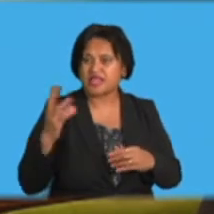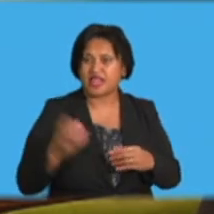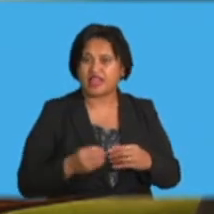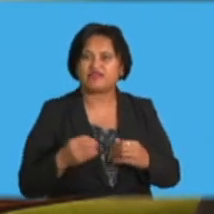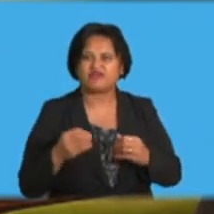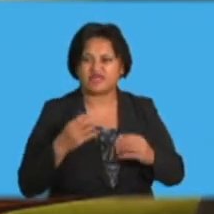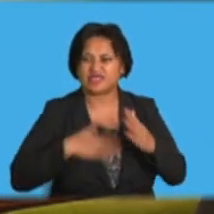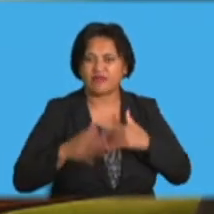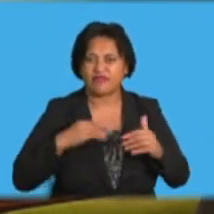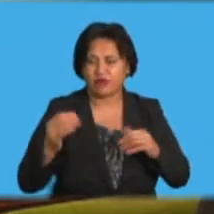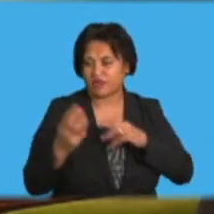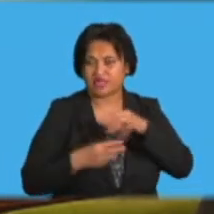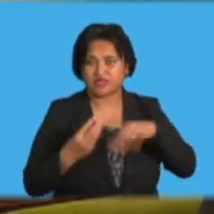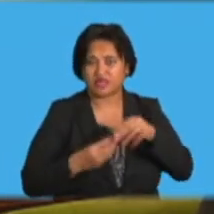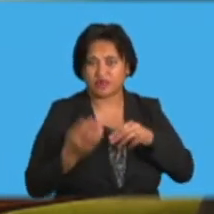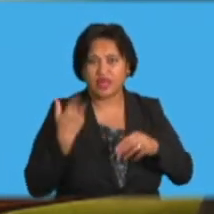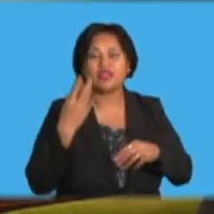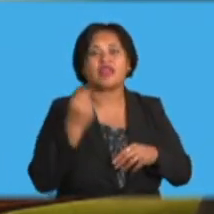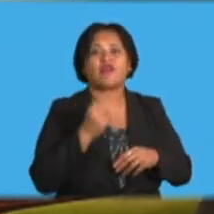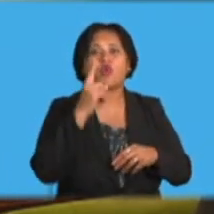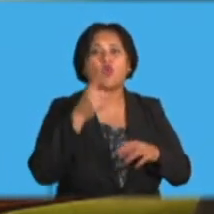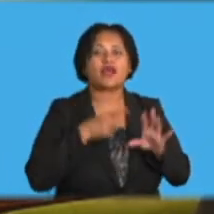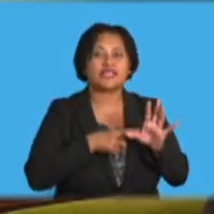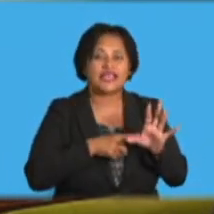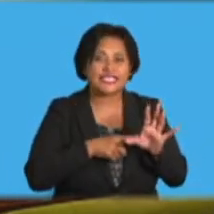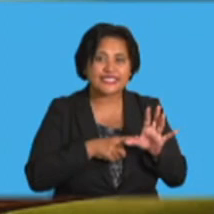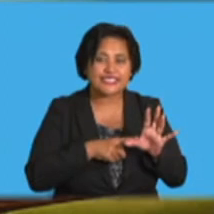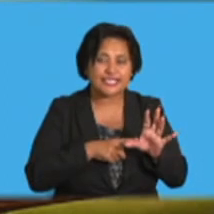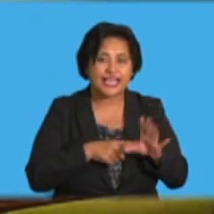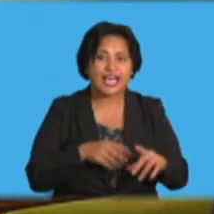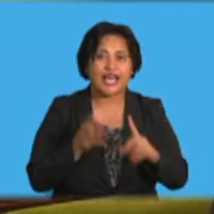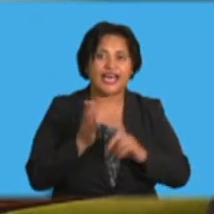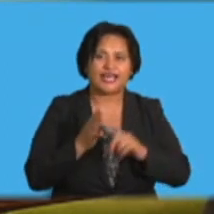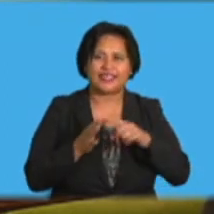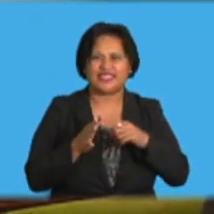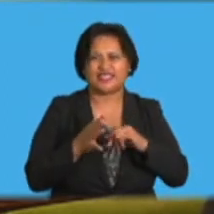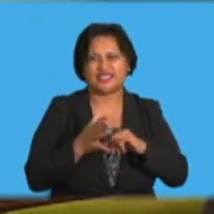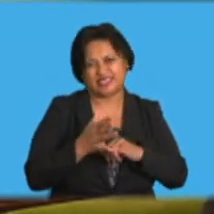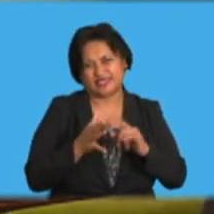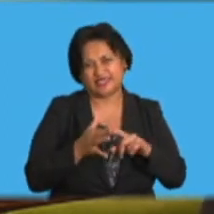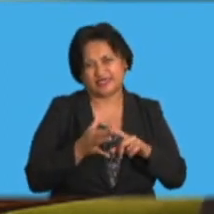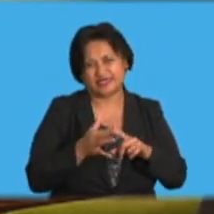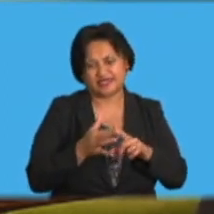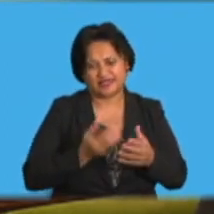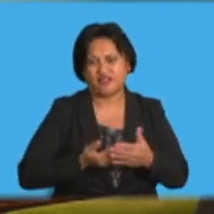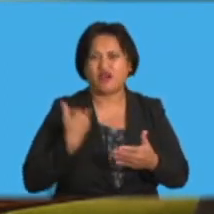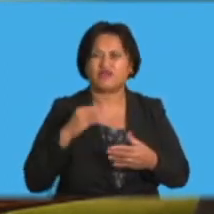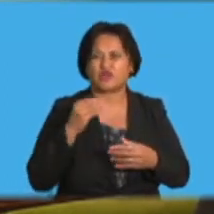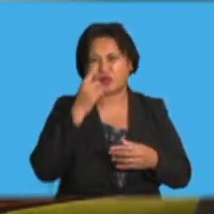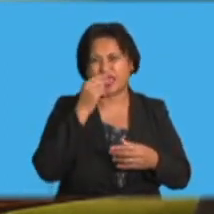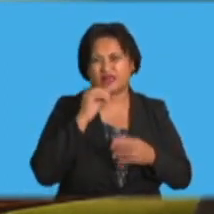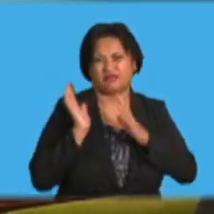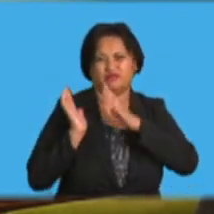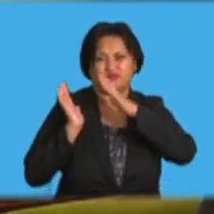by government with 1 year lease payment for them. This will of course increase the burden of carrying out lease payments. Fijians